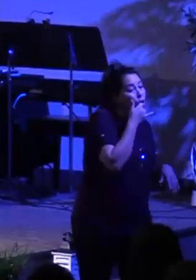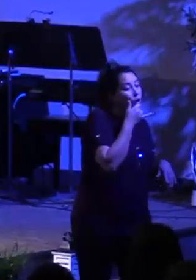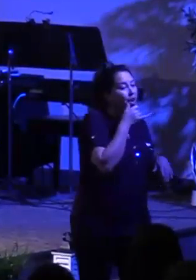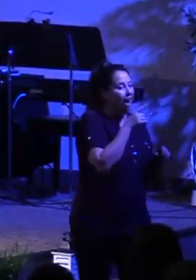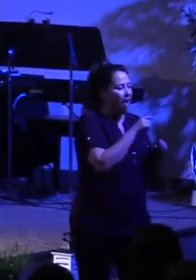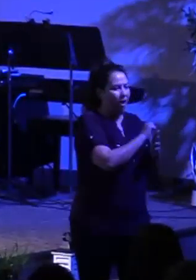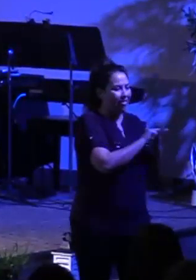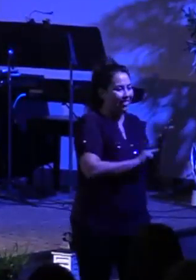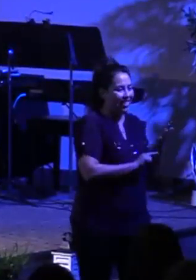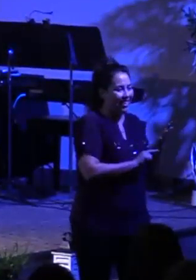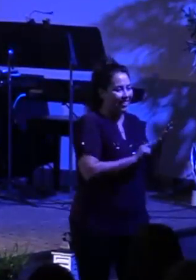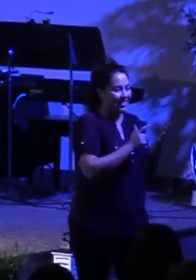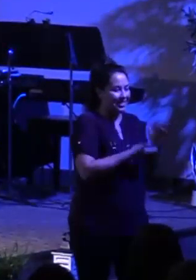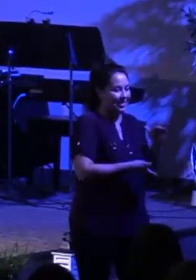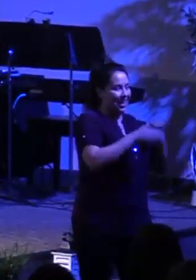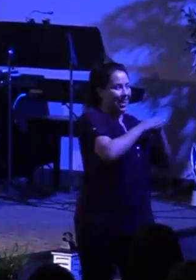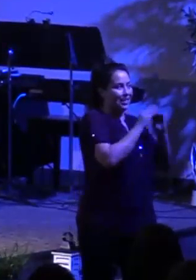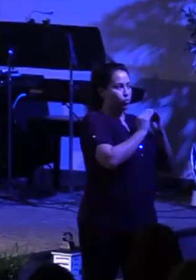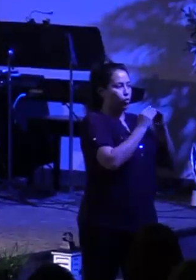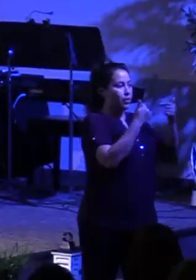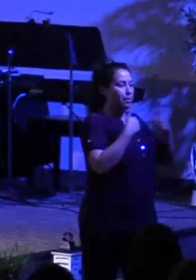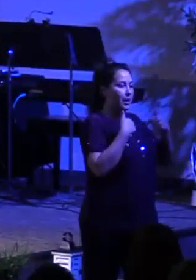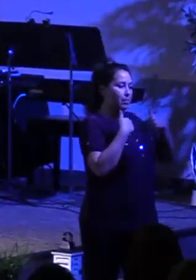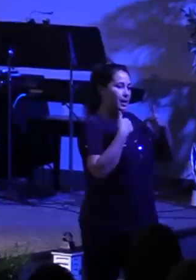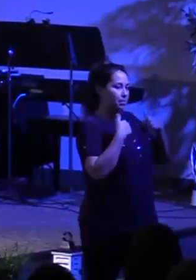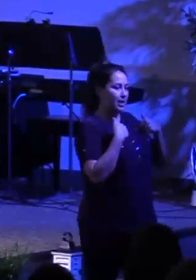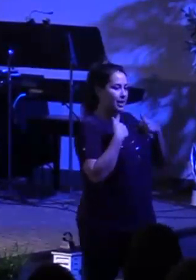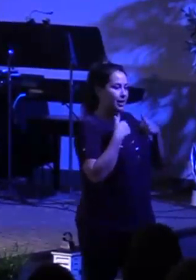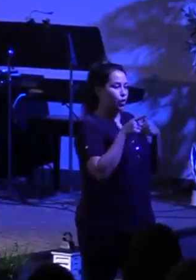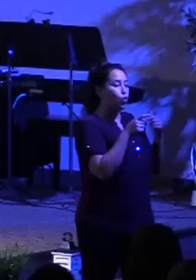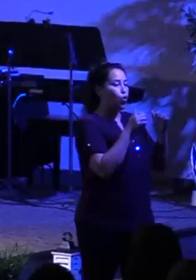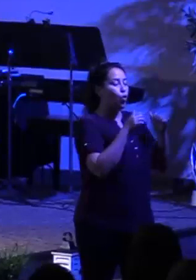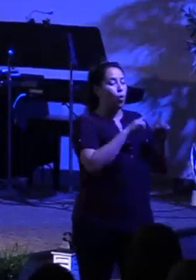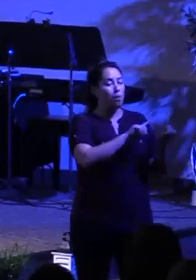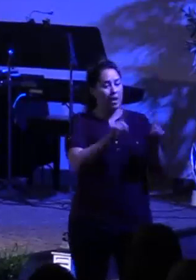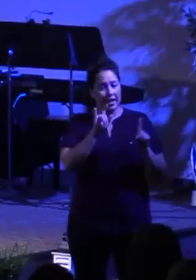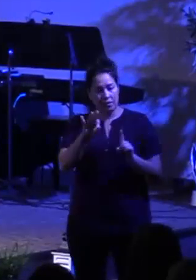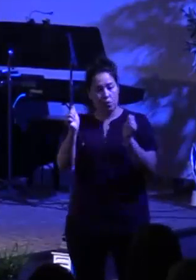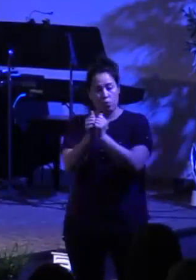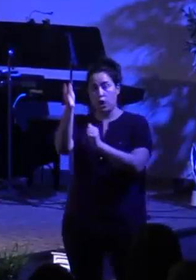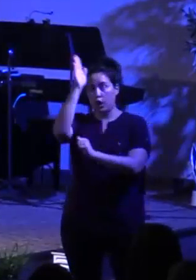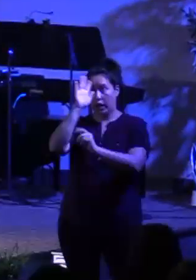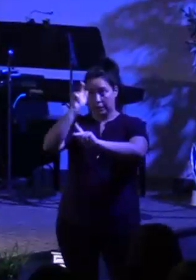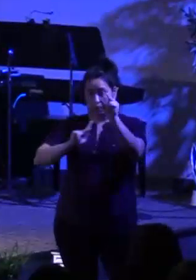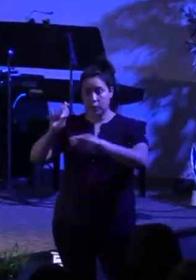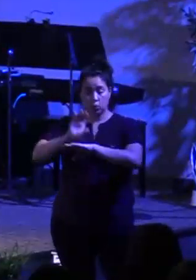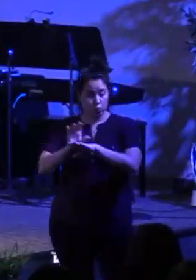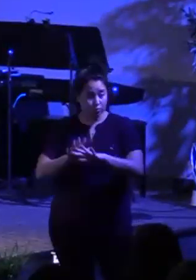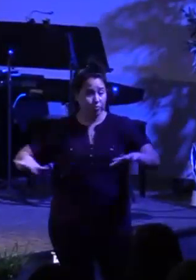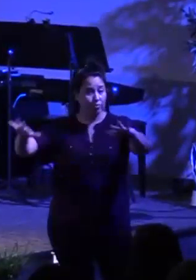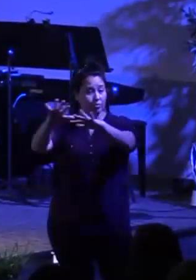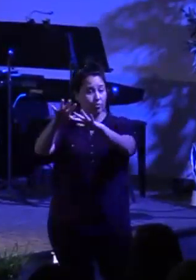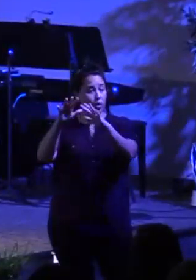things, right? Is that you serve God's people, you're with people and not on your own. That changes the way you think.